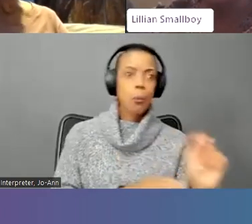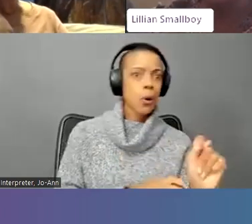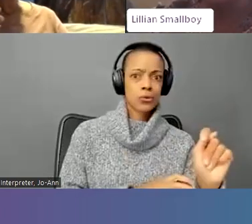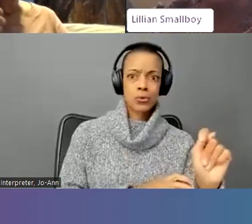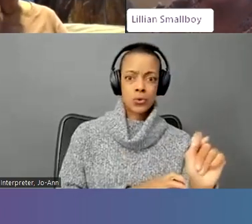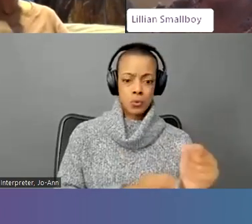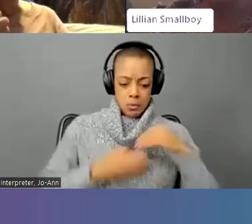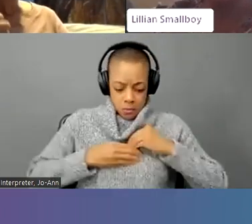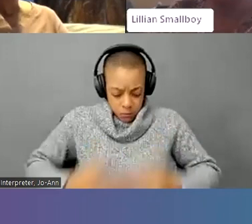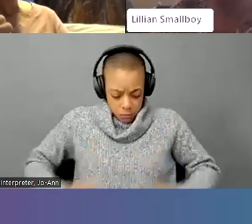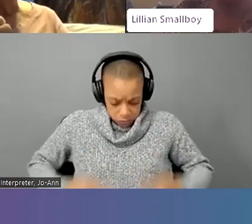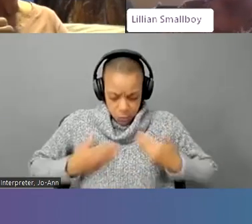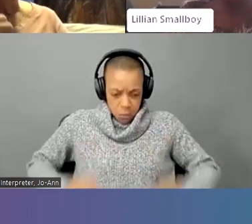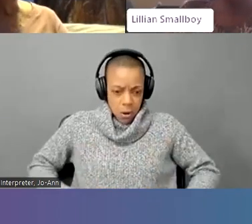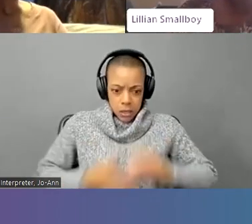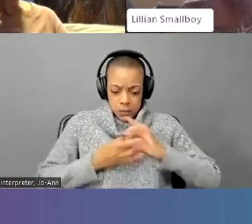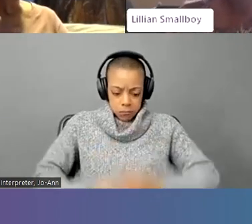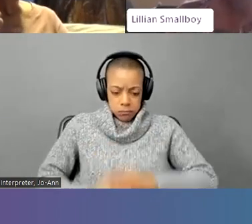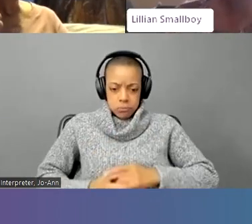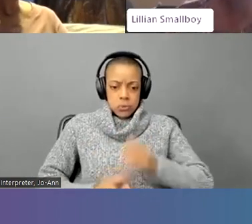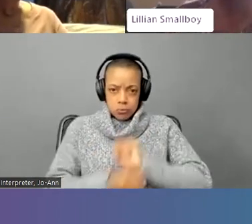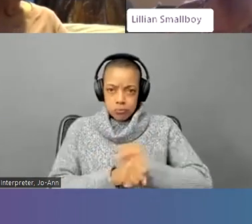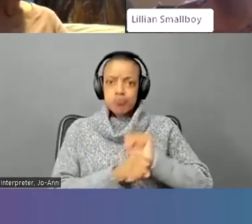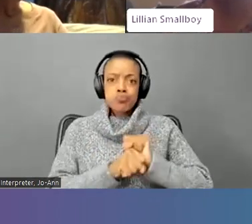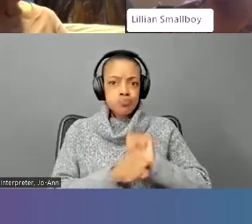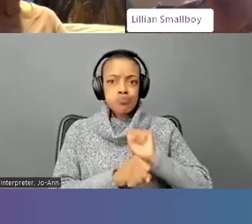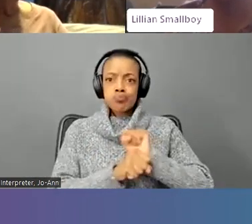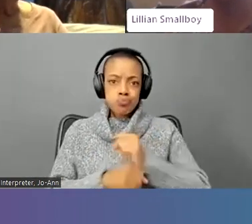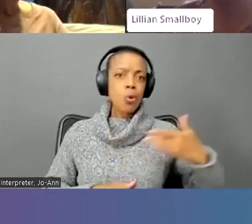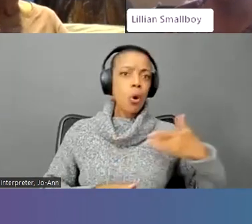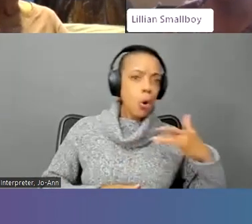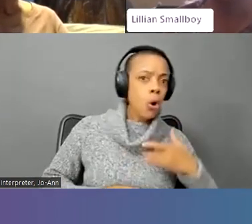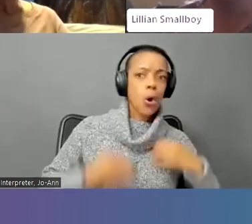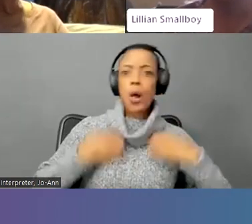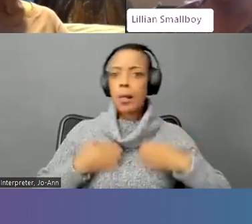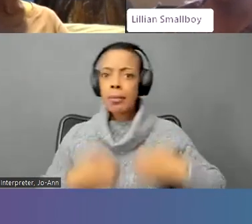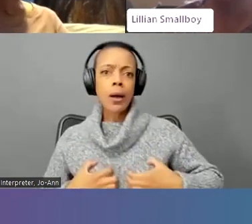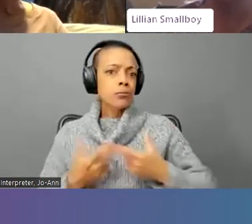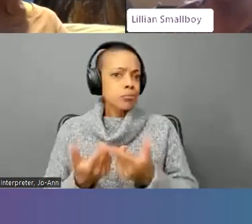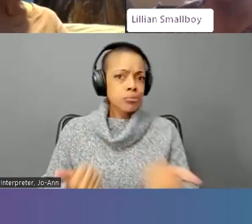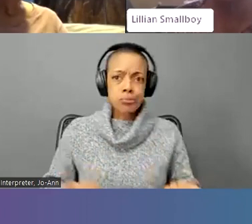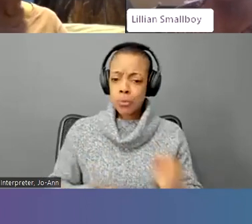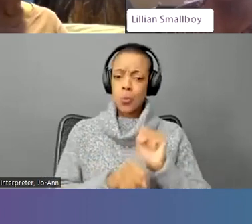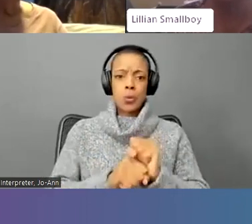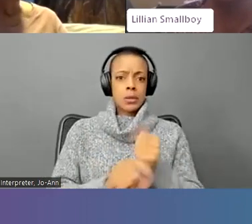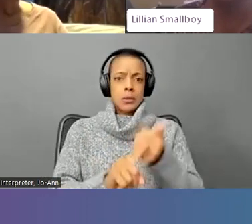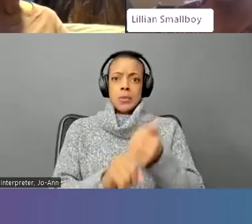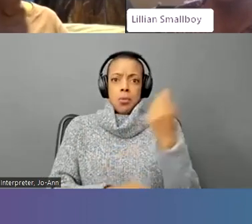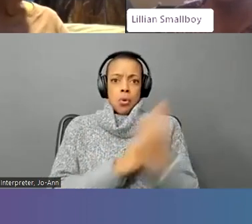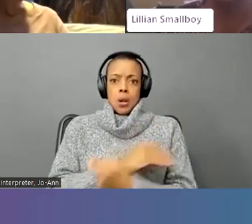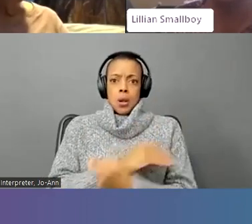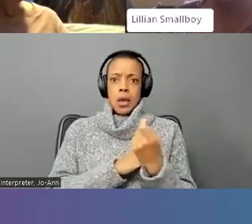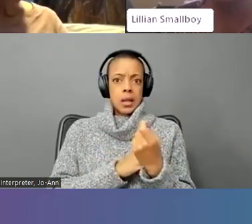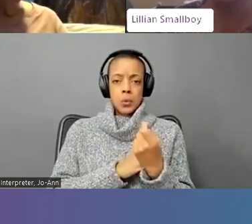a way of that we don't have to call on them and tell them, you know, we got to do this now, because they're so activated by